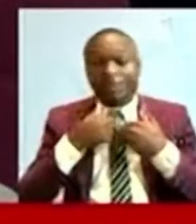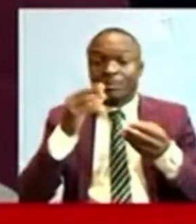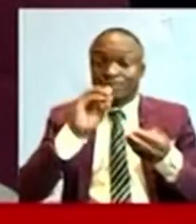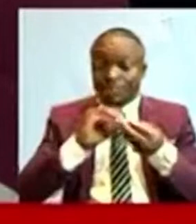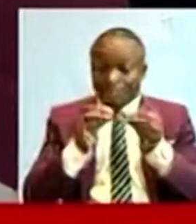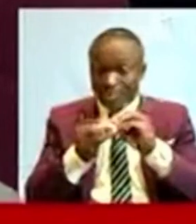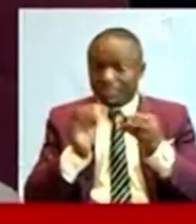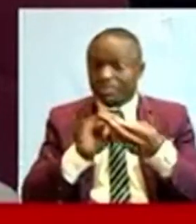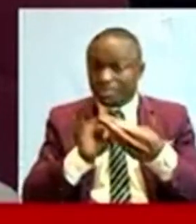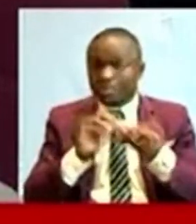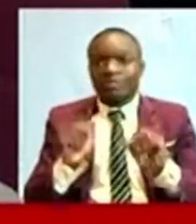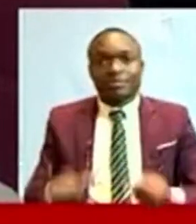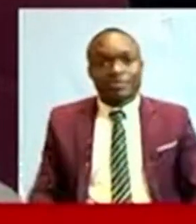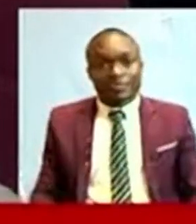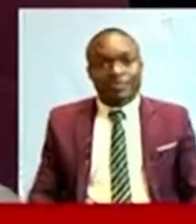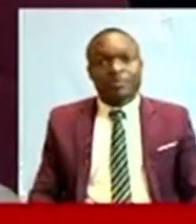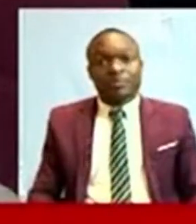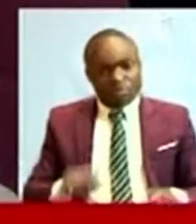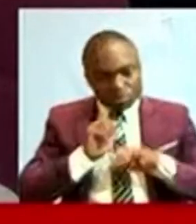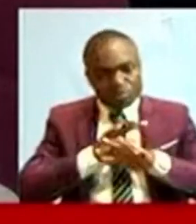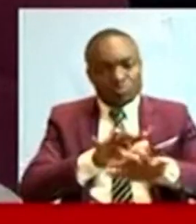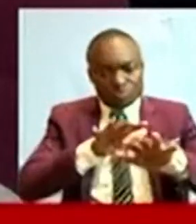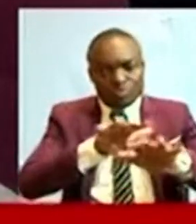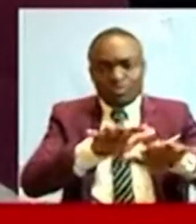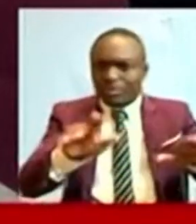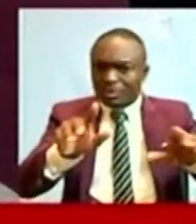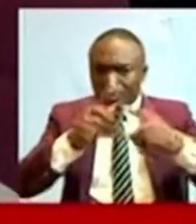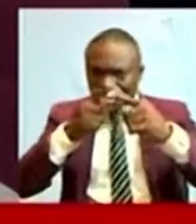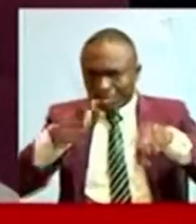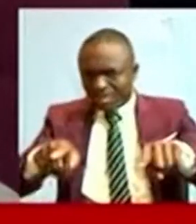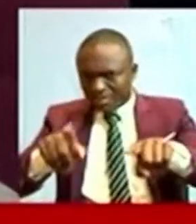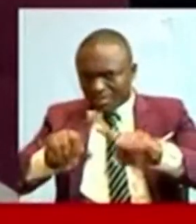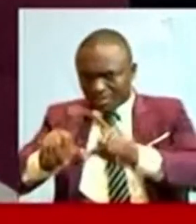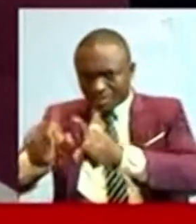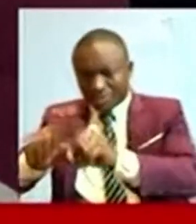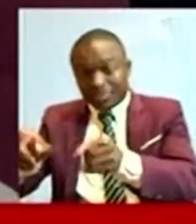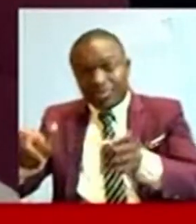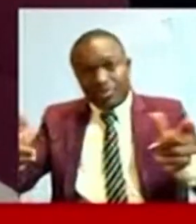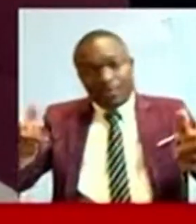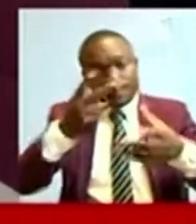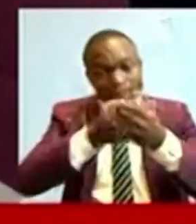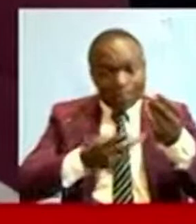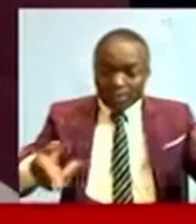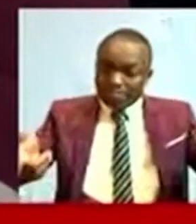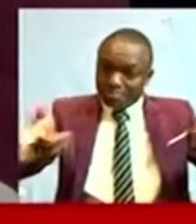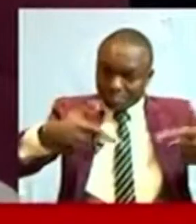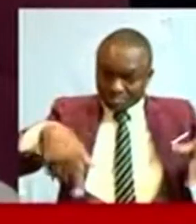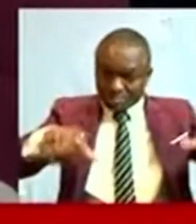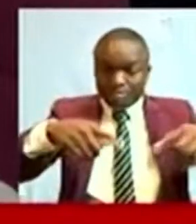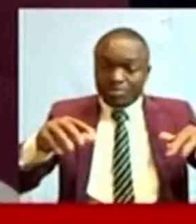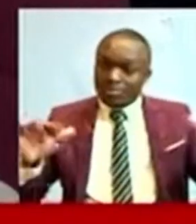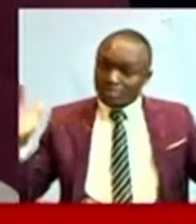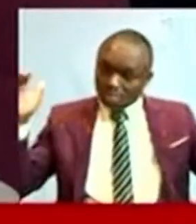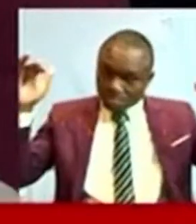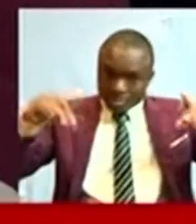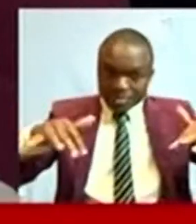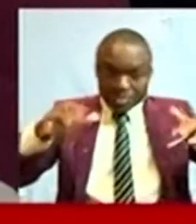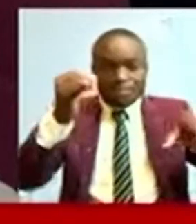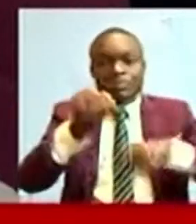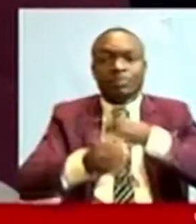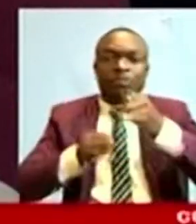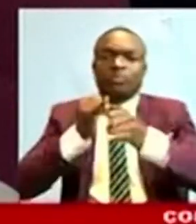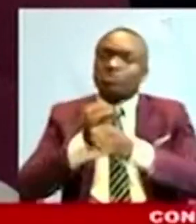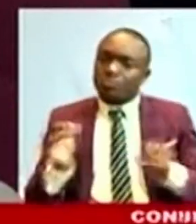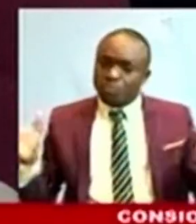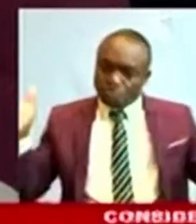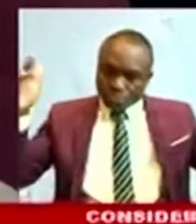of dissemination happening at different fora, both the local conferences and also the international